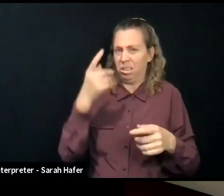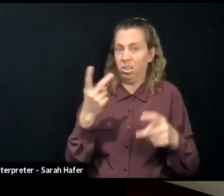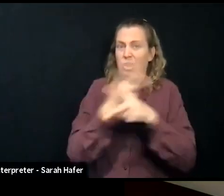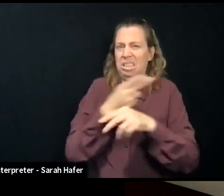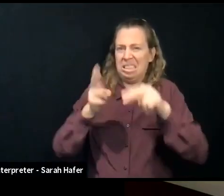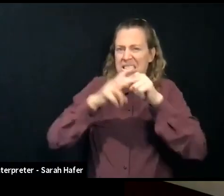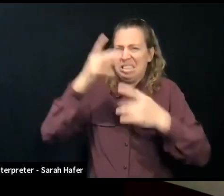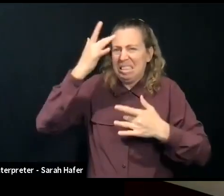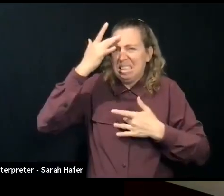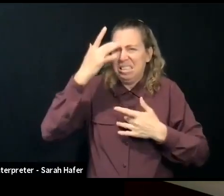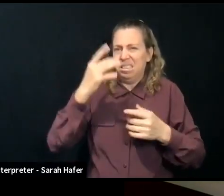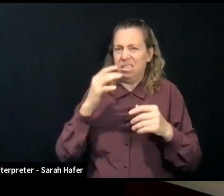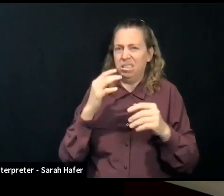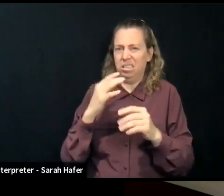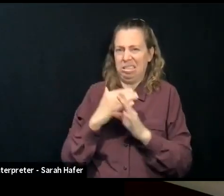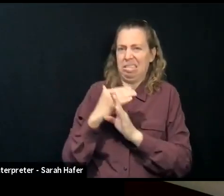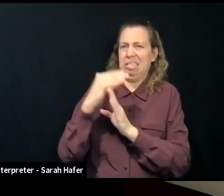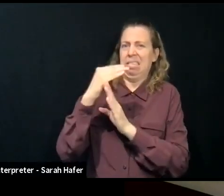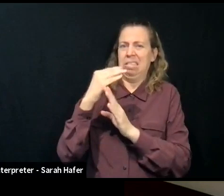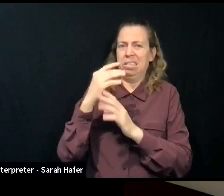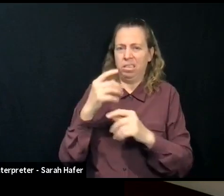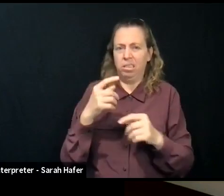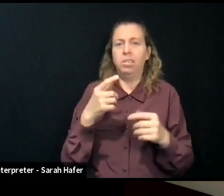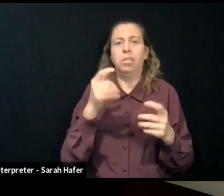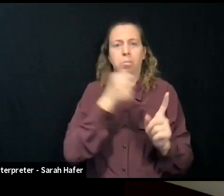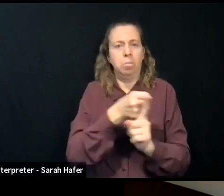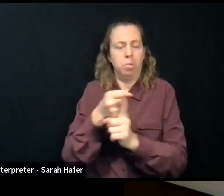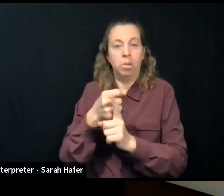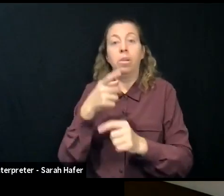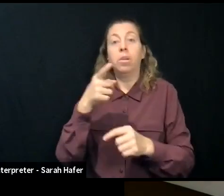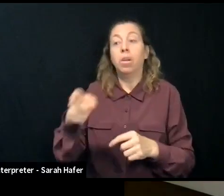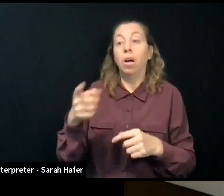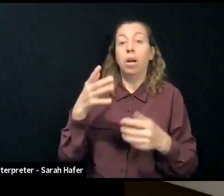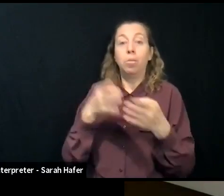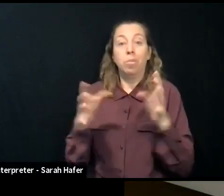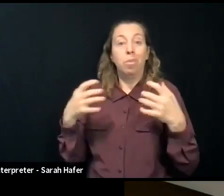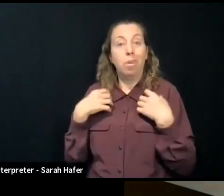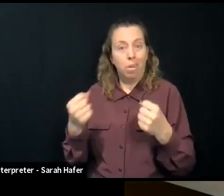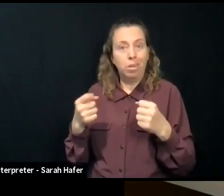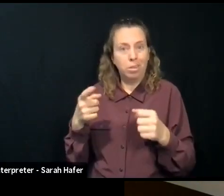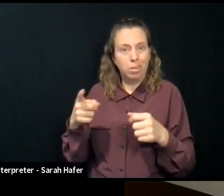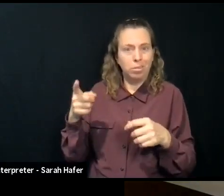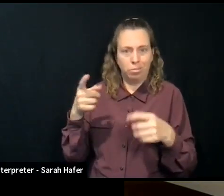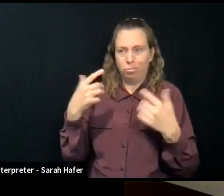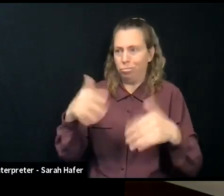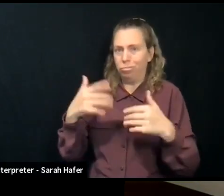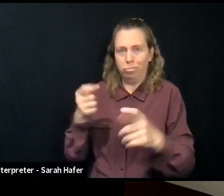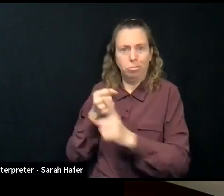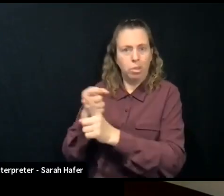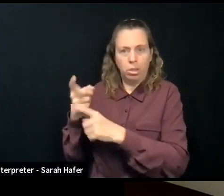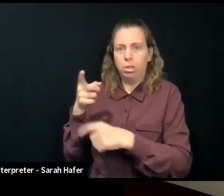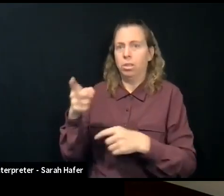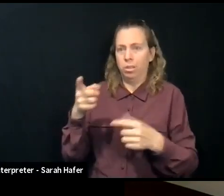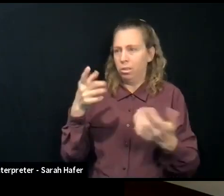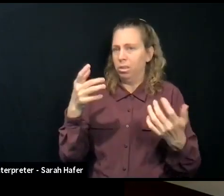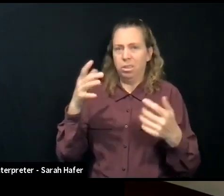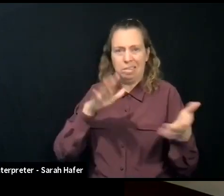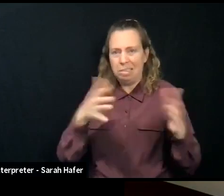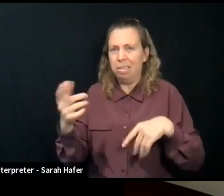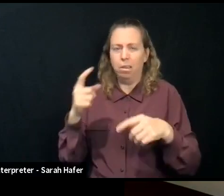That can be proof of greater transmission, proof of causing more severe disease, or proof of escaping